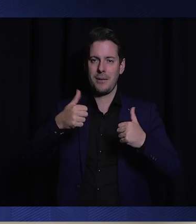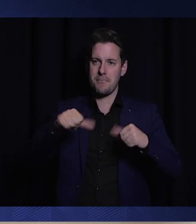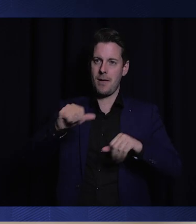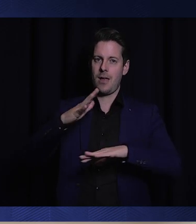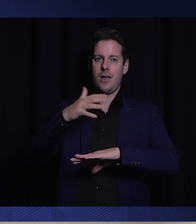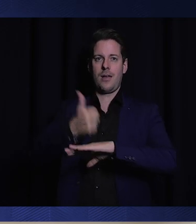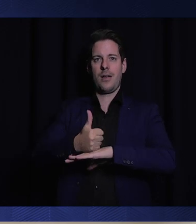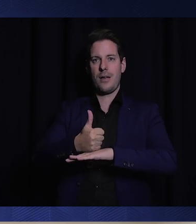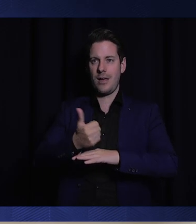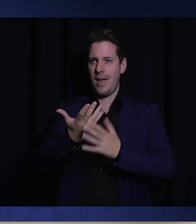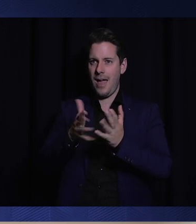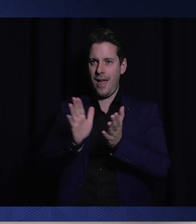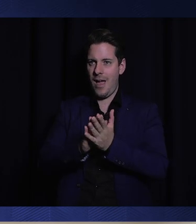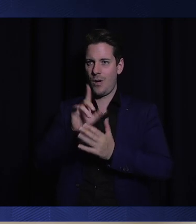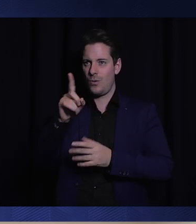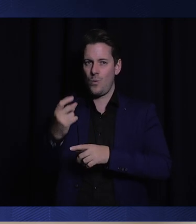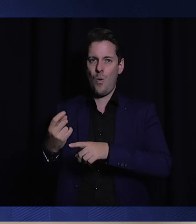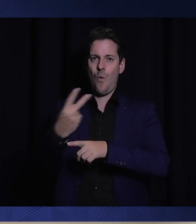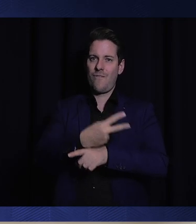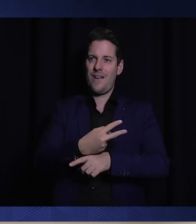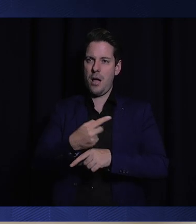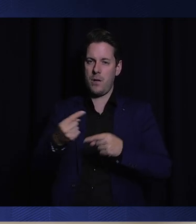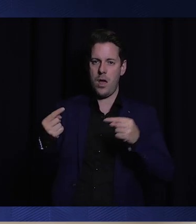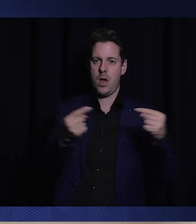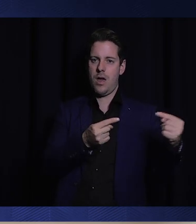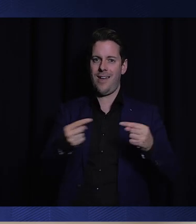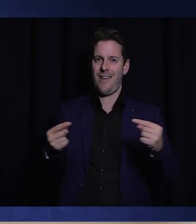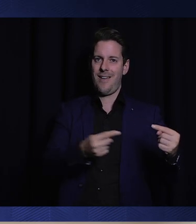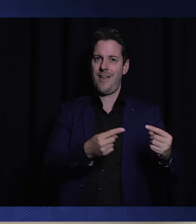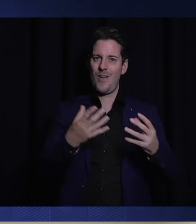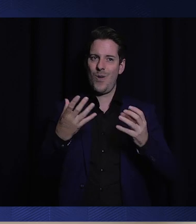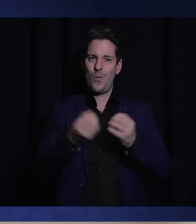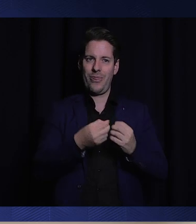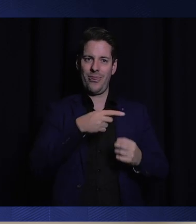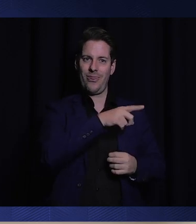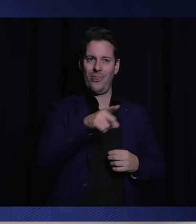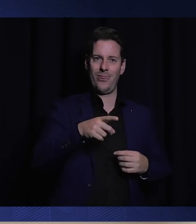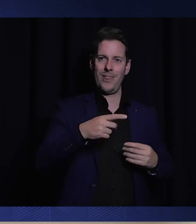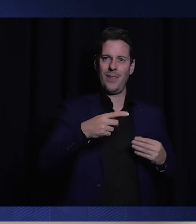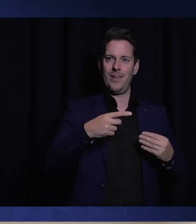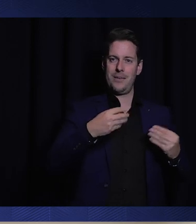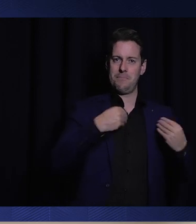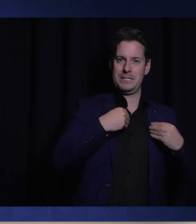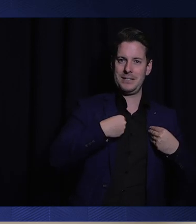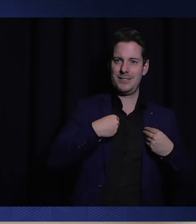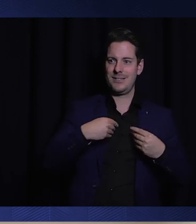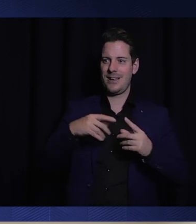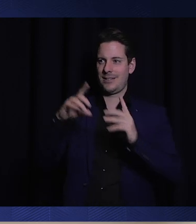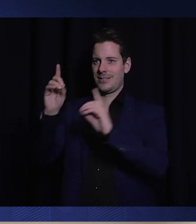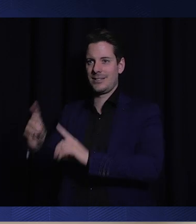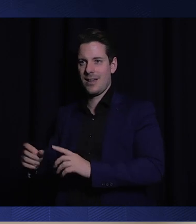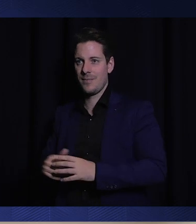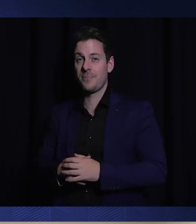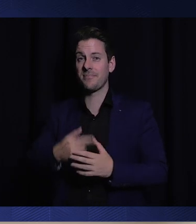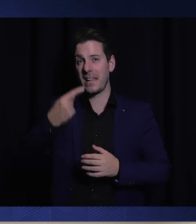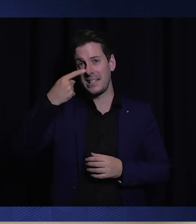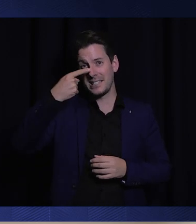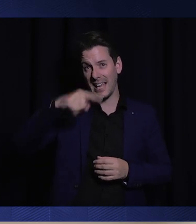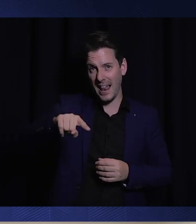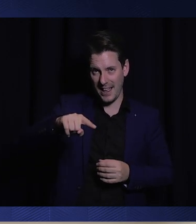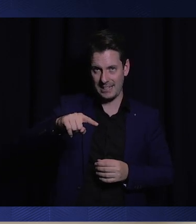seems that we have protected the center of the cities, and then we have some areas that can be